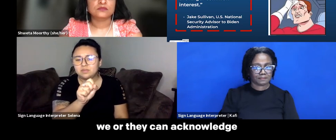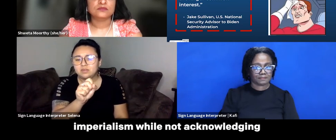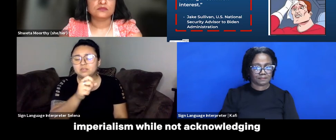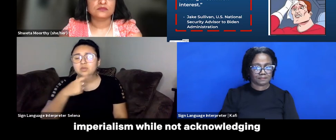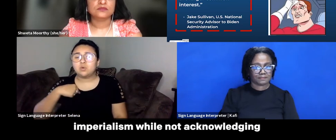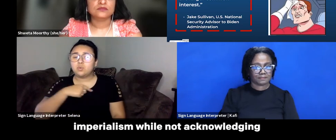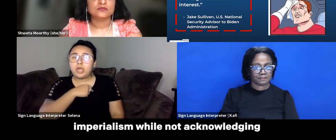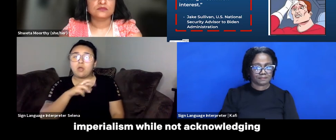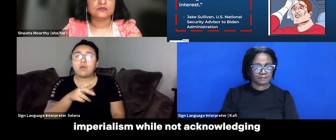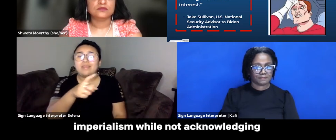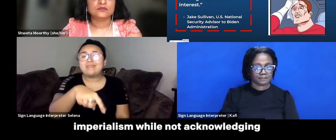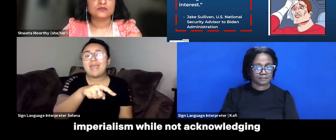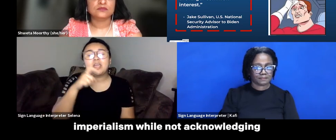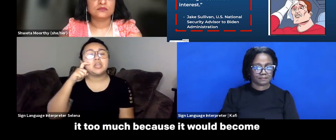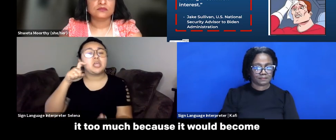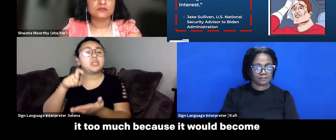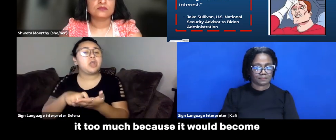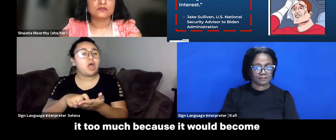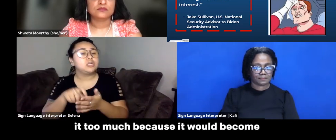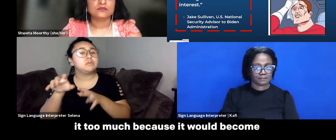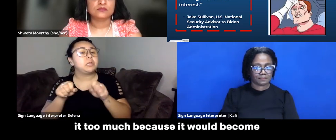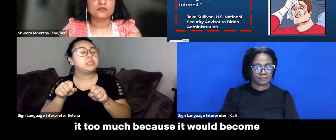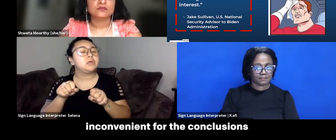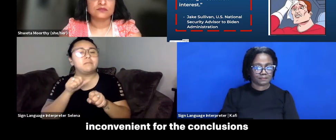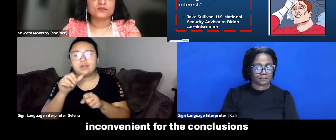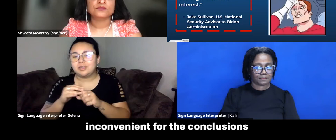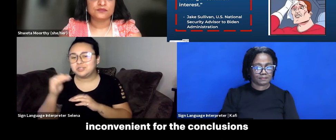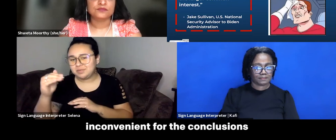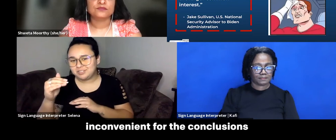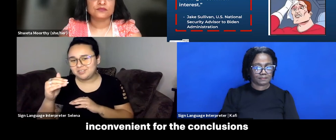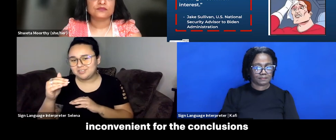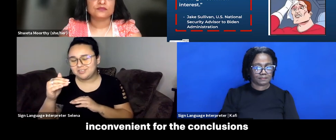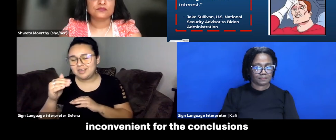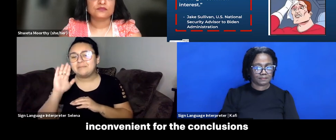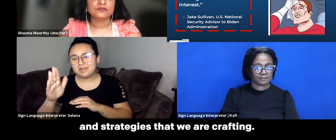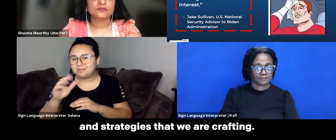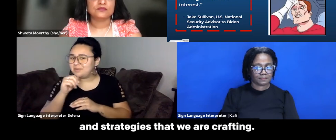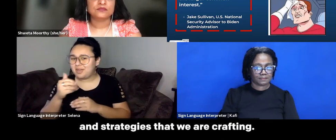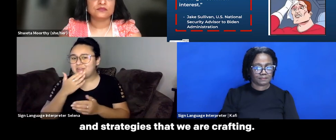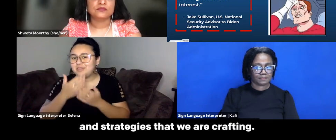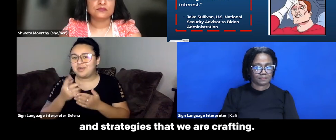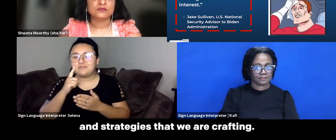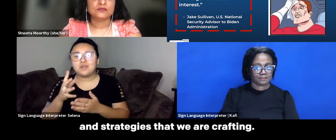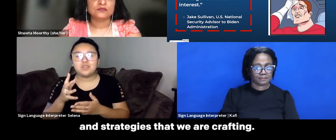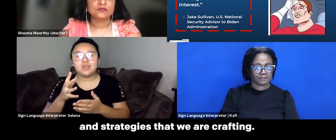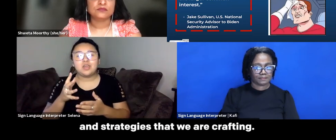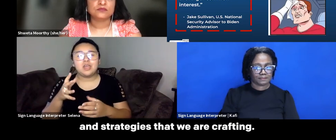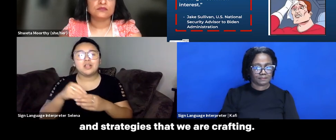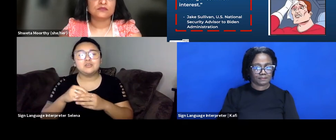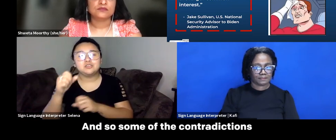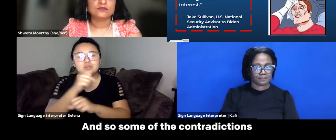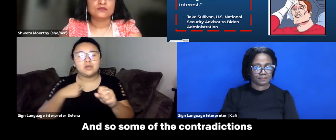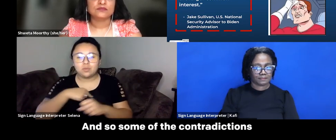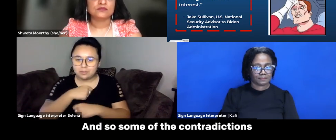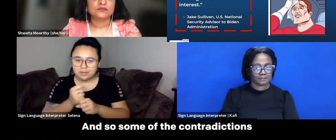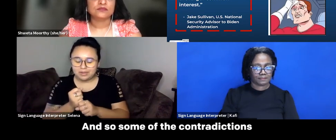acknowledge imperialism while not acknowledging it too much, because it would become inconvenient for the conclusions and strategies that we are crafting.